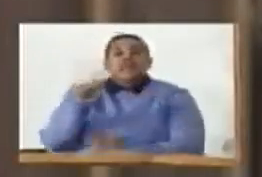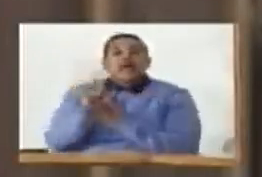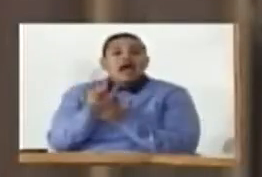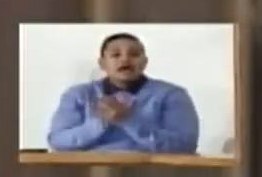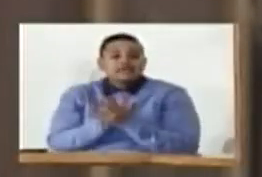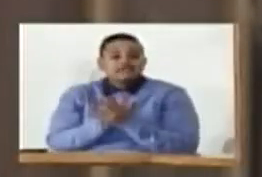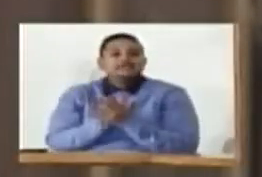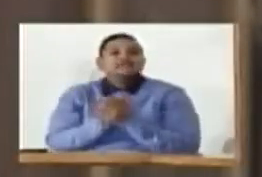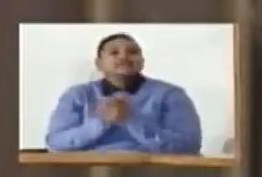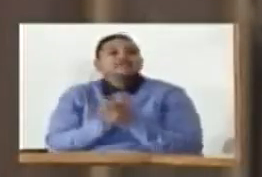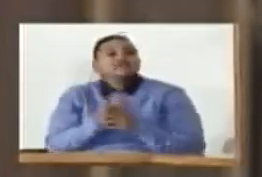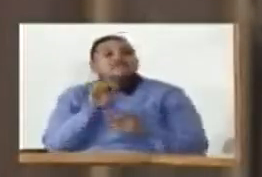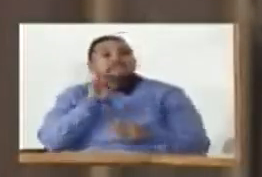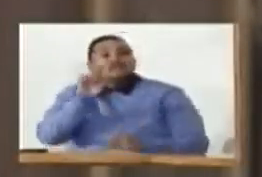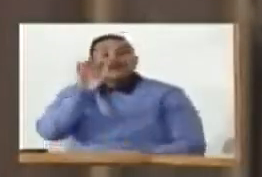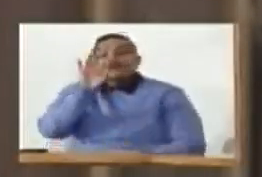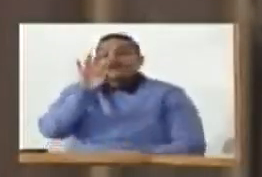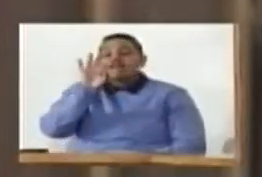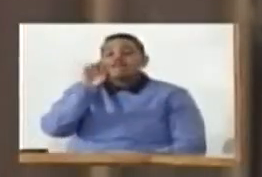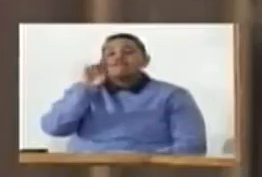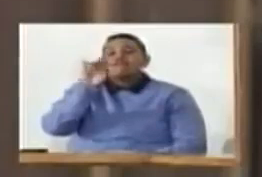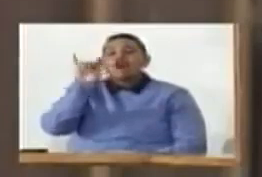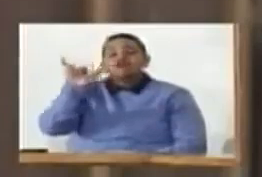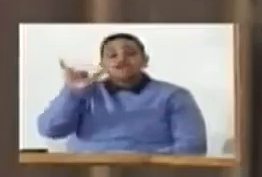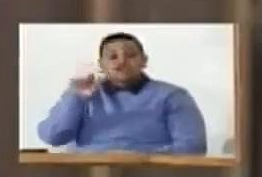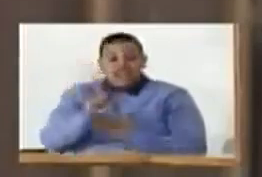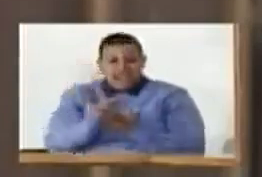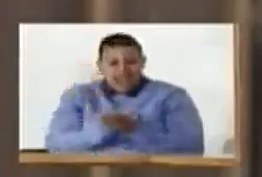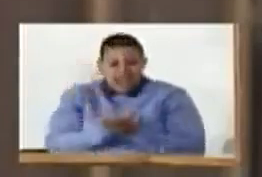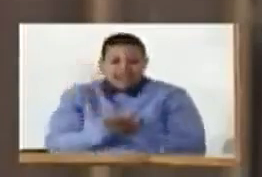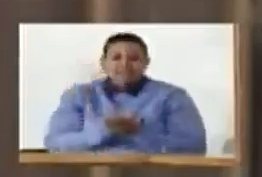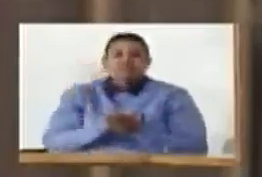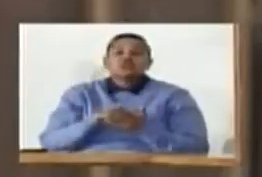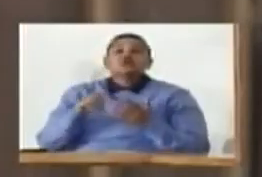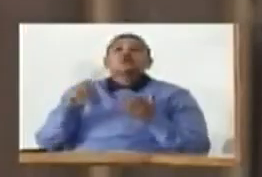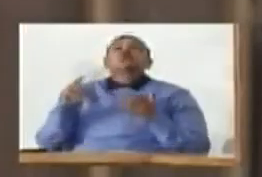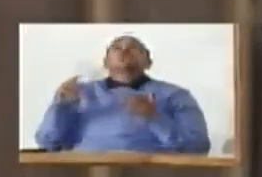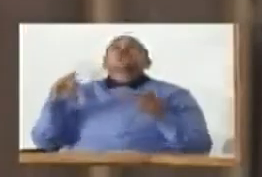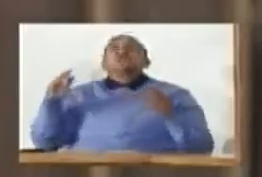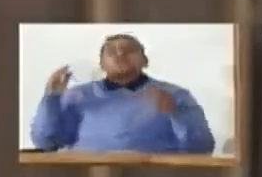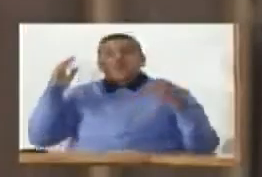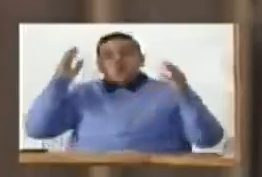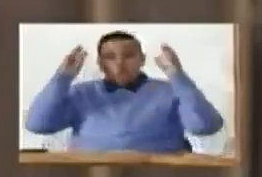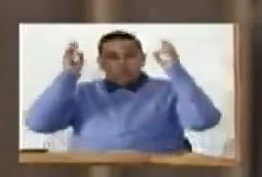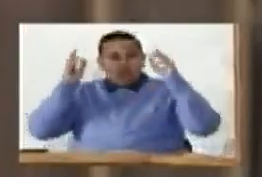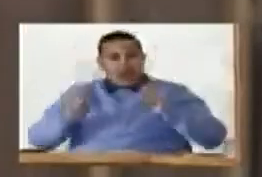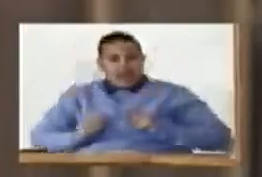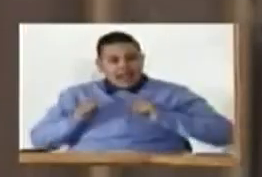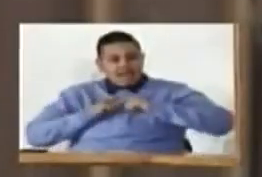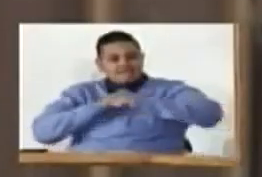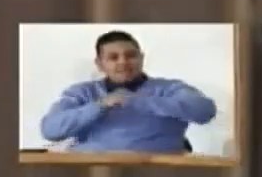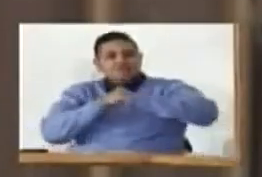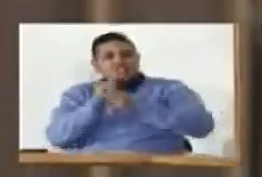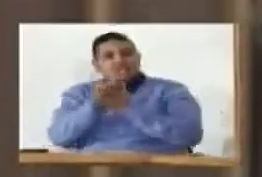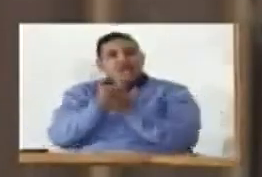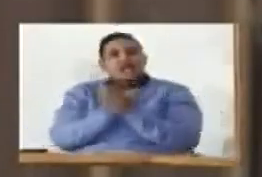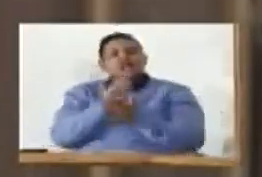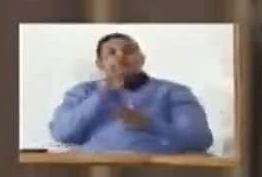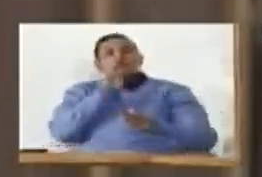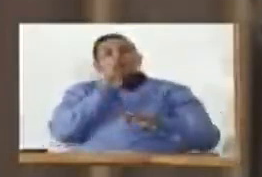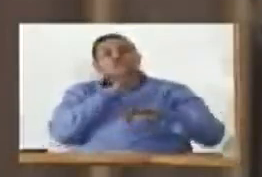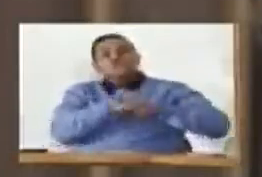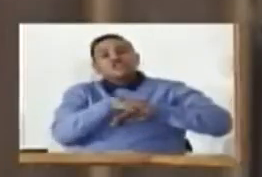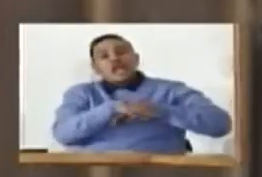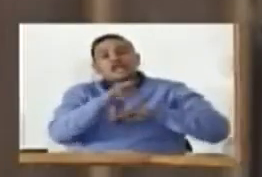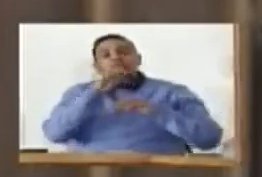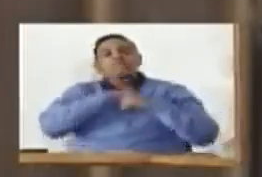Act, the Forestry Act, the Wildlife Protection Act, and the Watersheds Protection Act